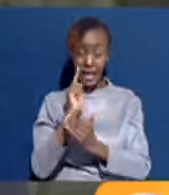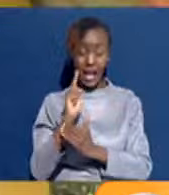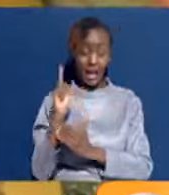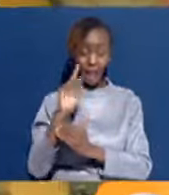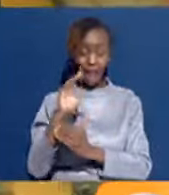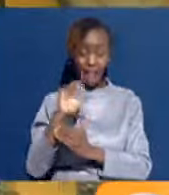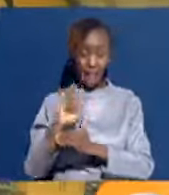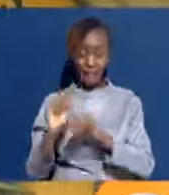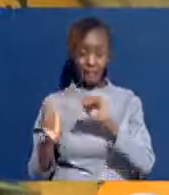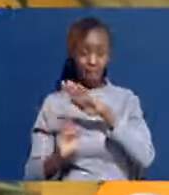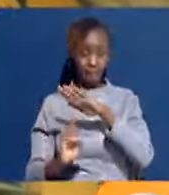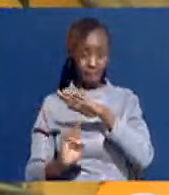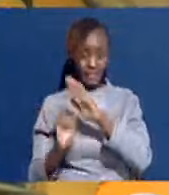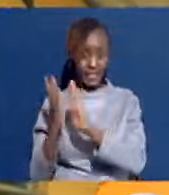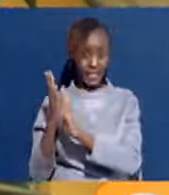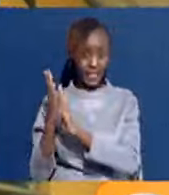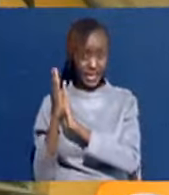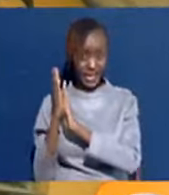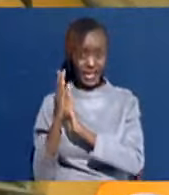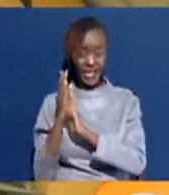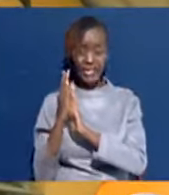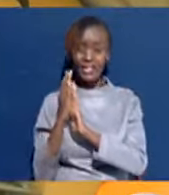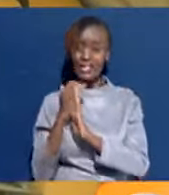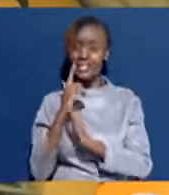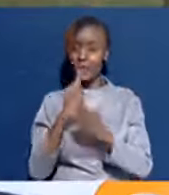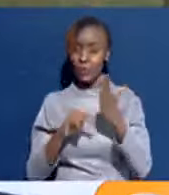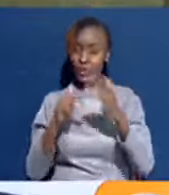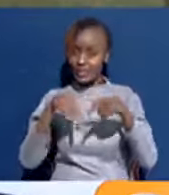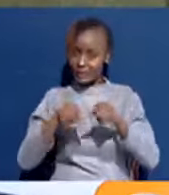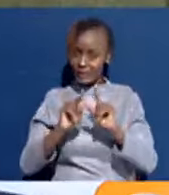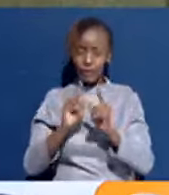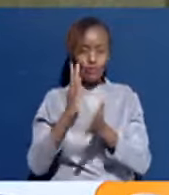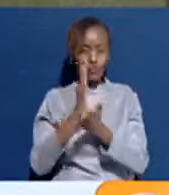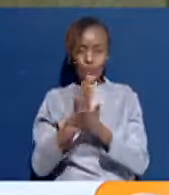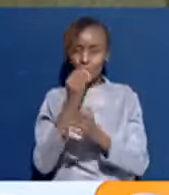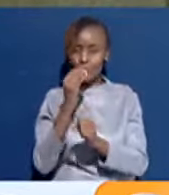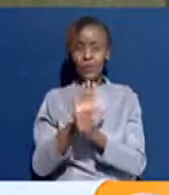Kindiki says he has delivered on his promise.